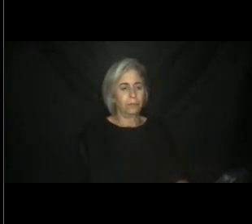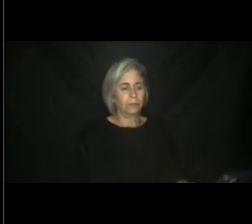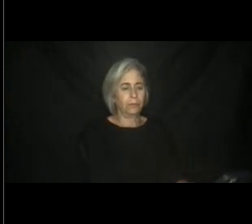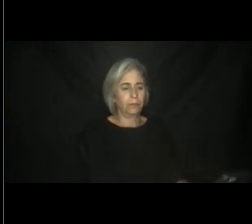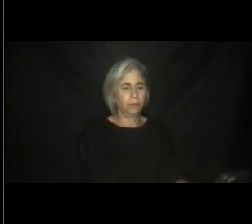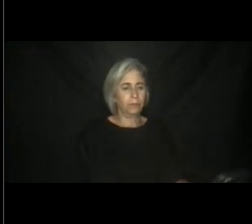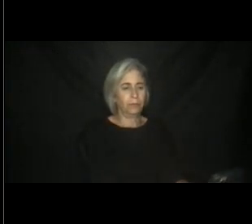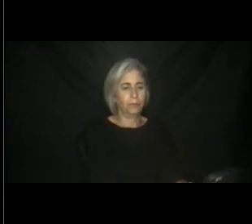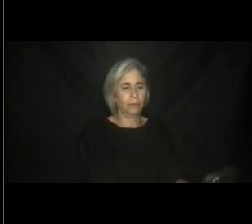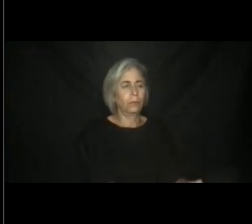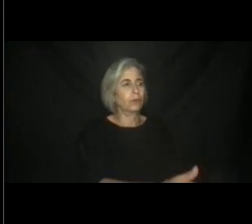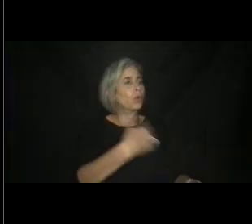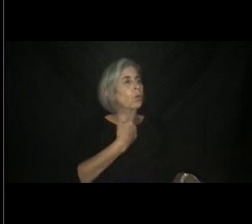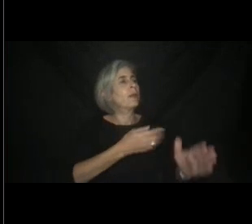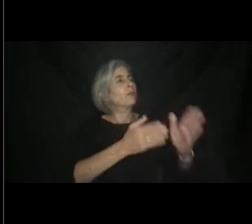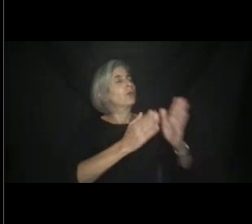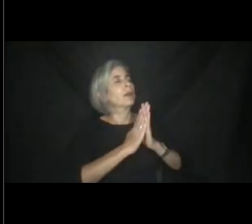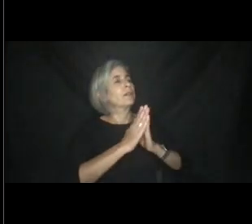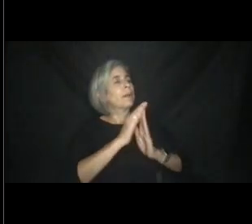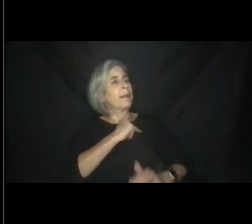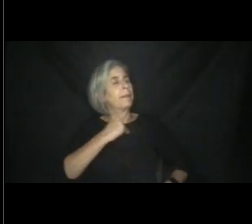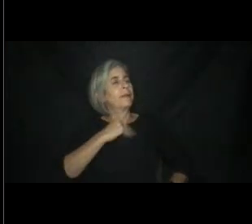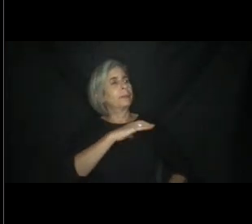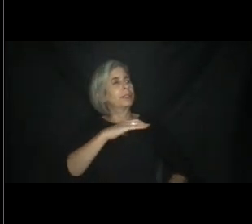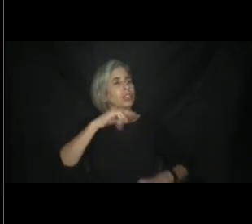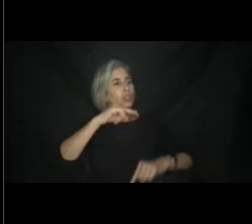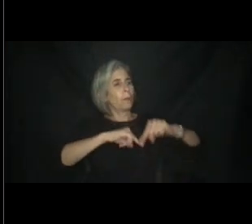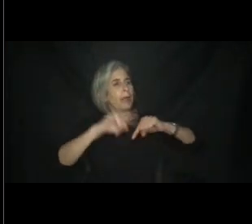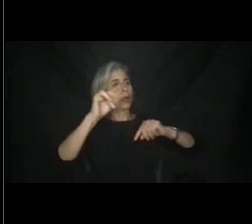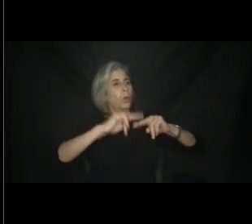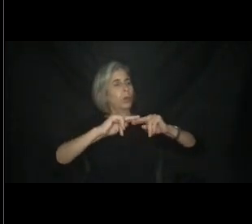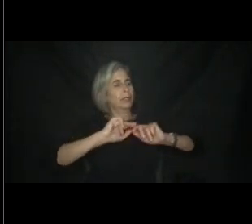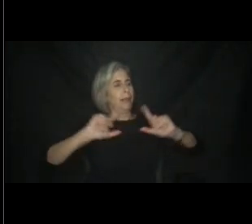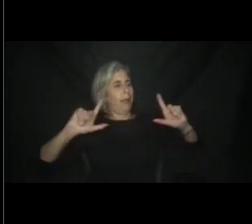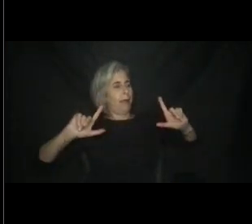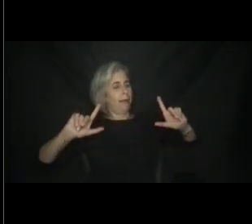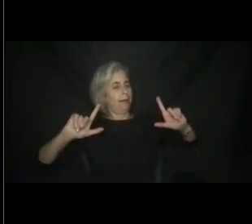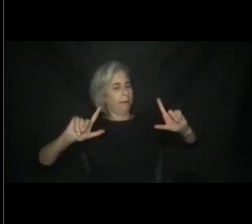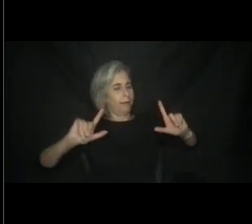We have a request from a member of the commission to please go back one slide.